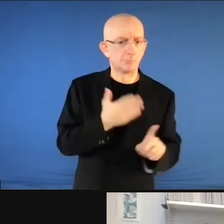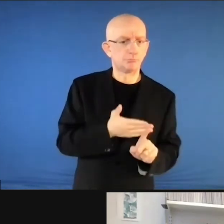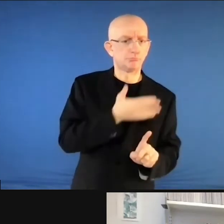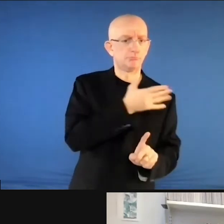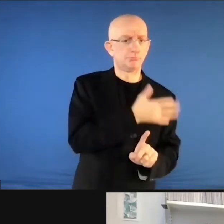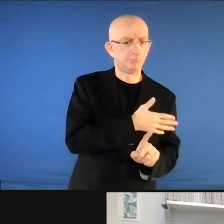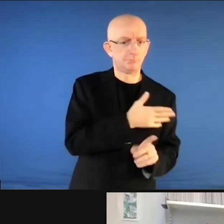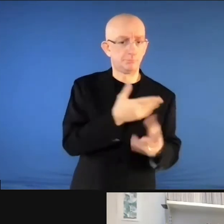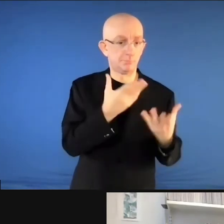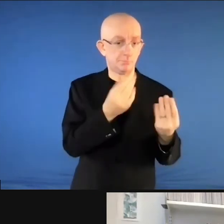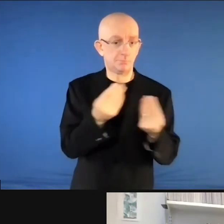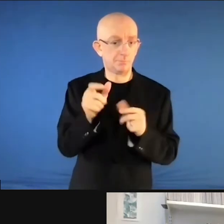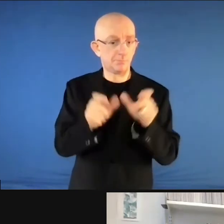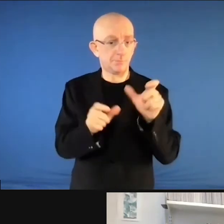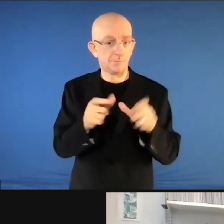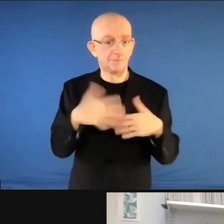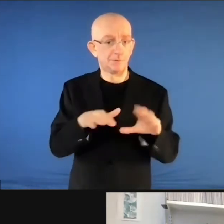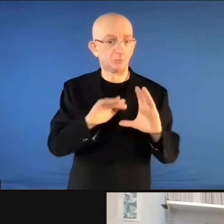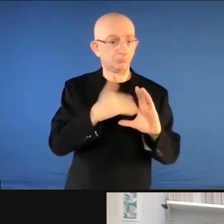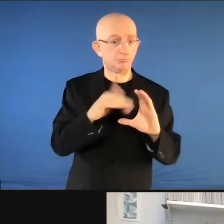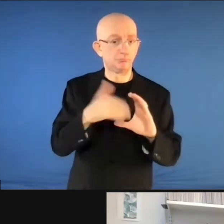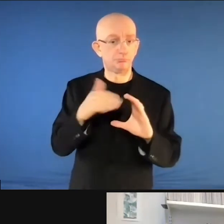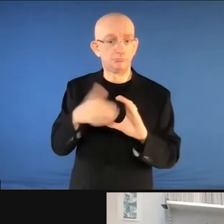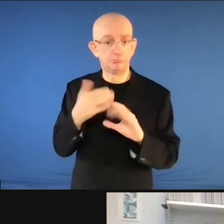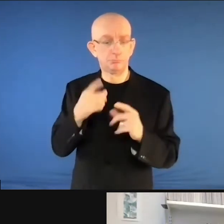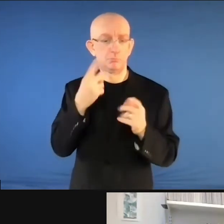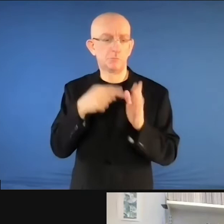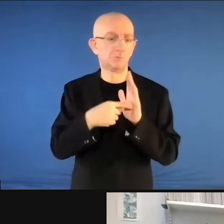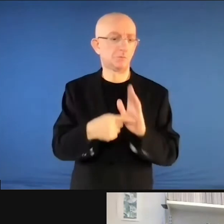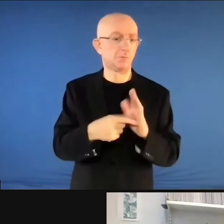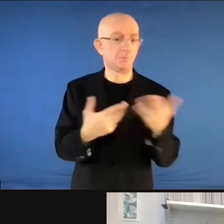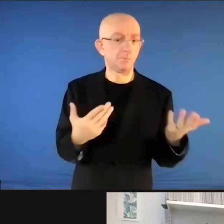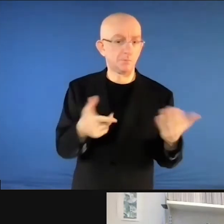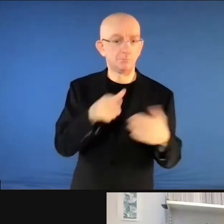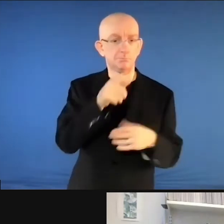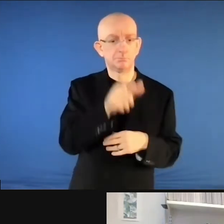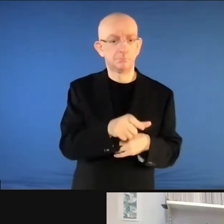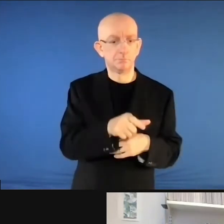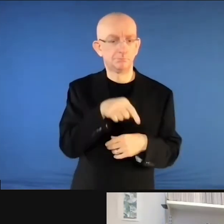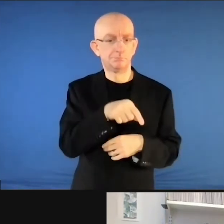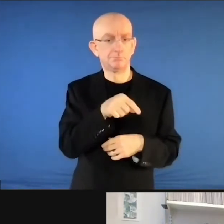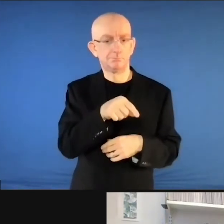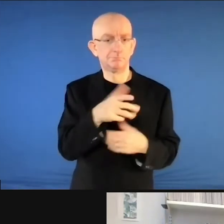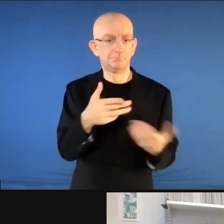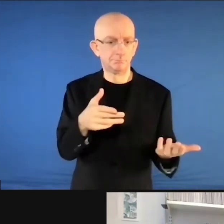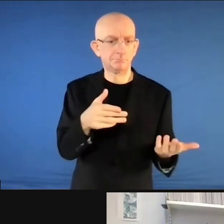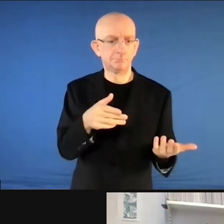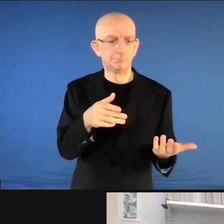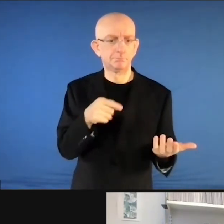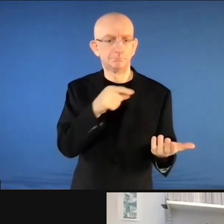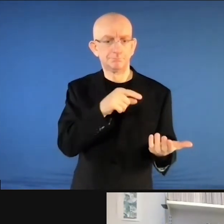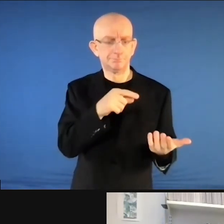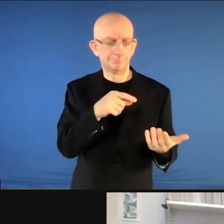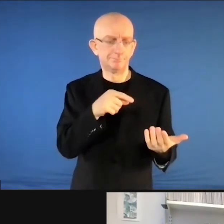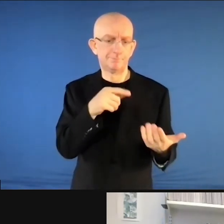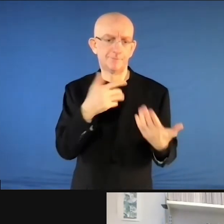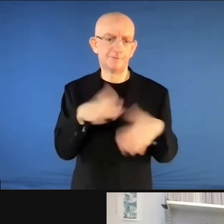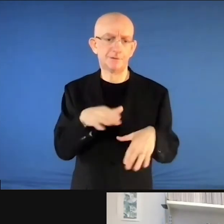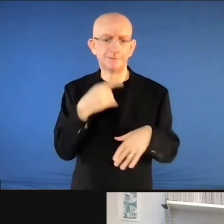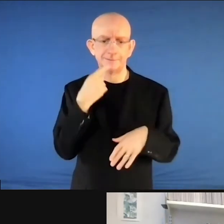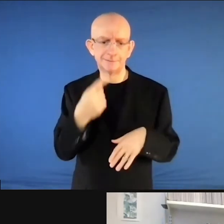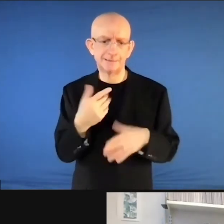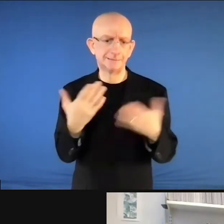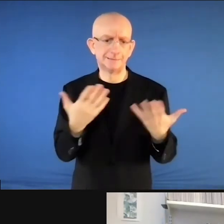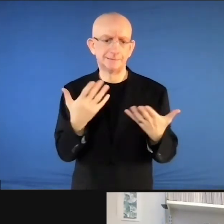writes. In a practical way, beyond studying the Code of Ethics, how would you prepare a group